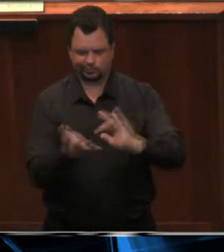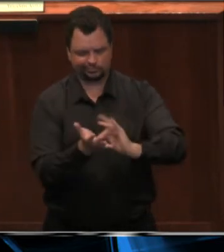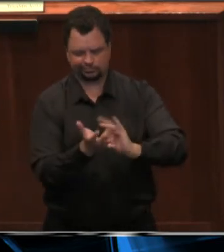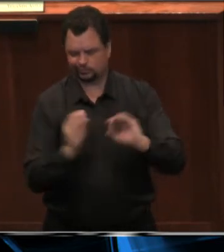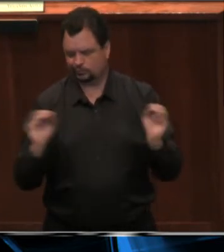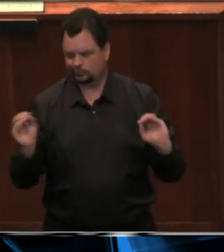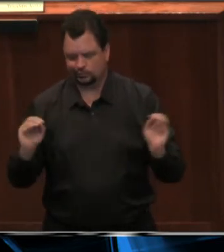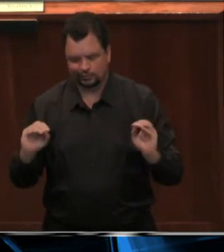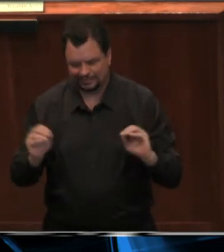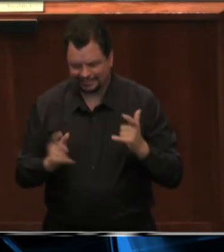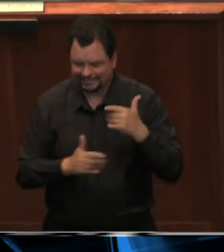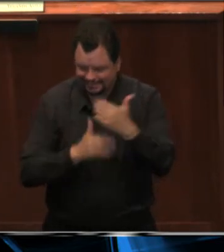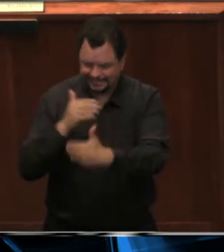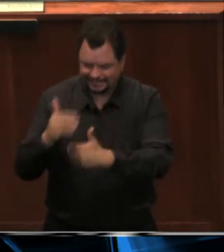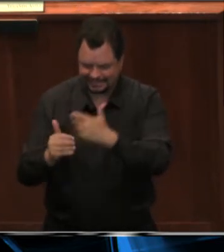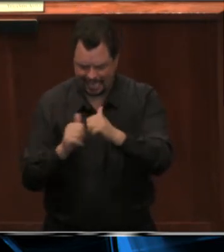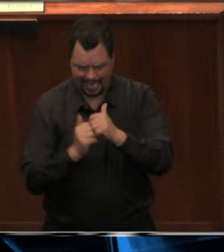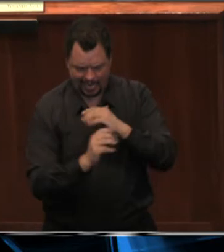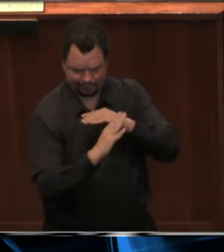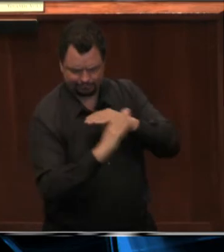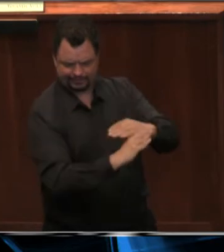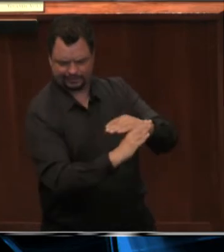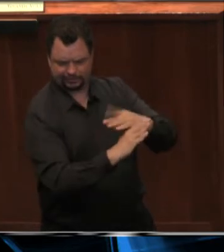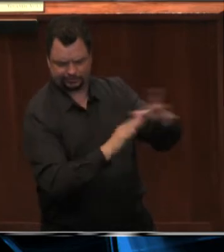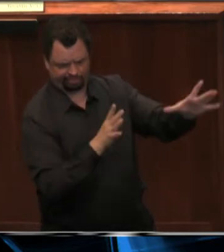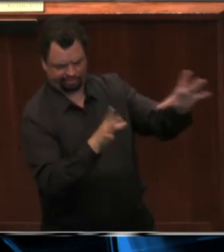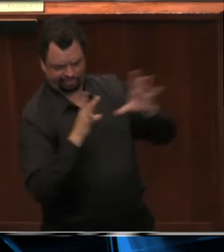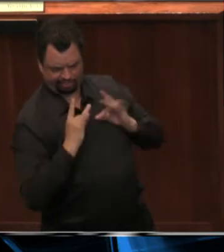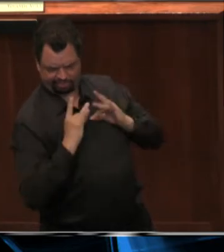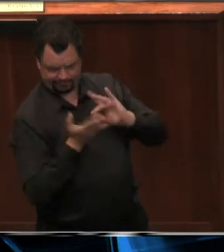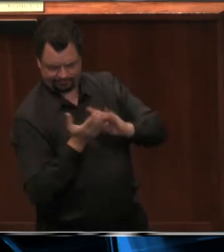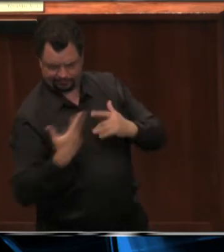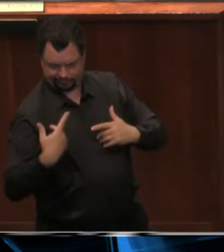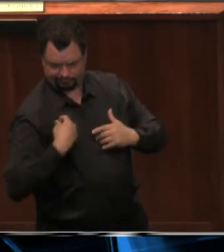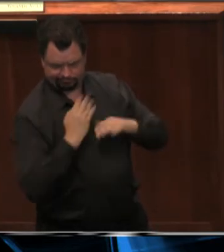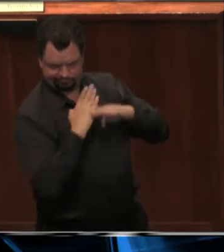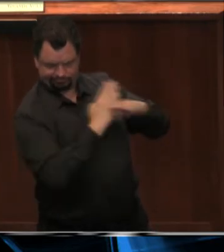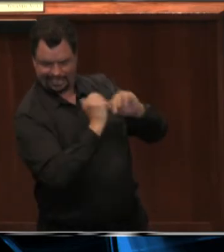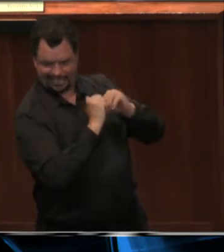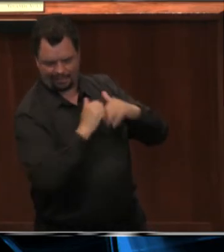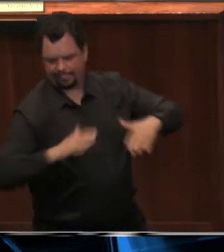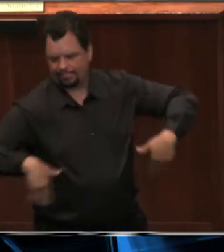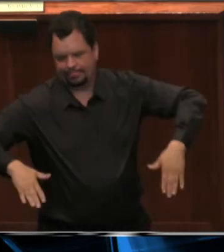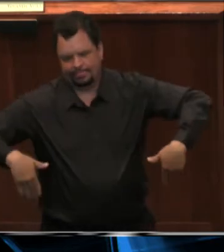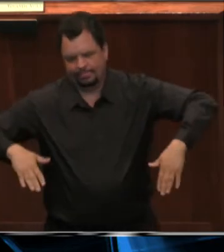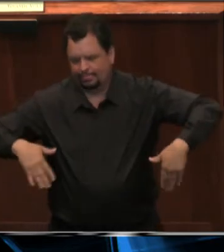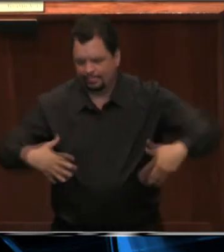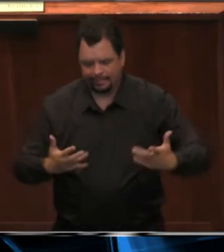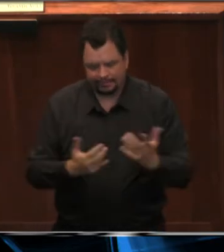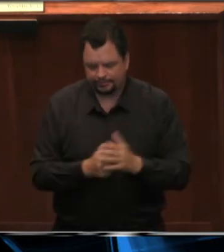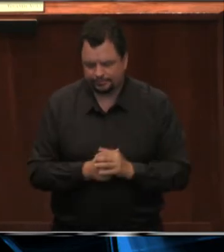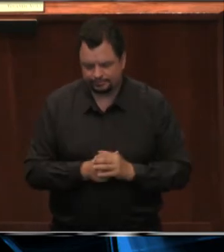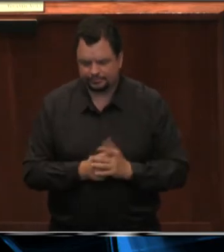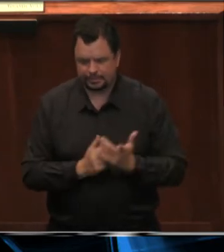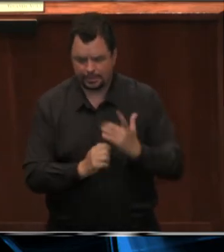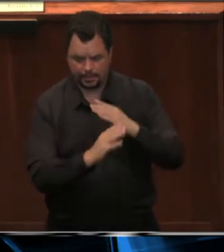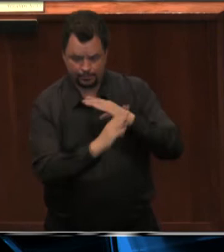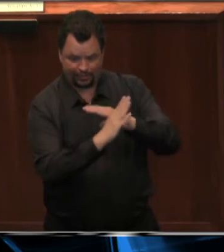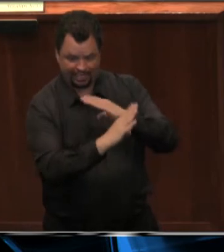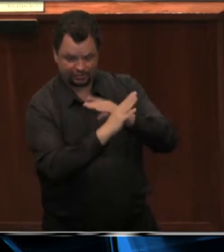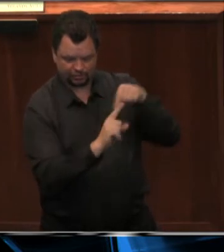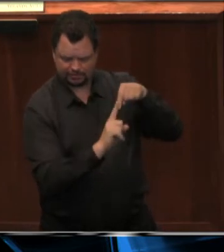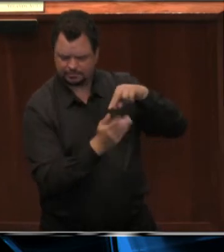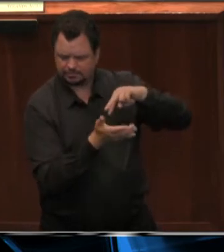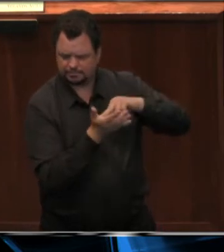the prevention and how we are able to leverage and engage around that. Engaging in prevention means that we need to have partners who